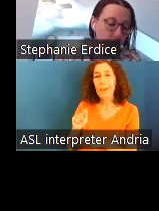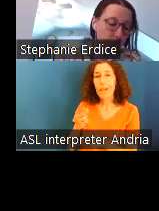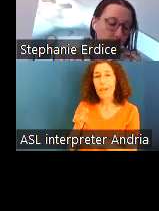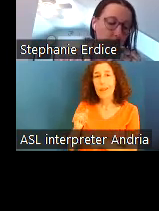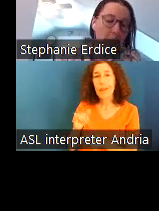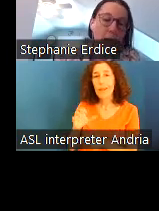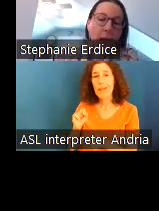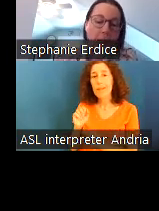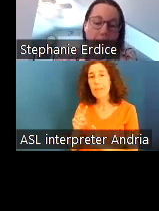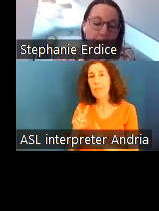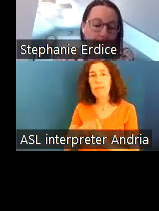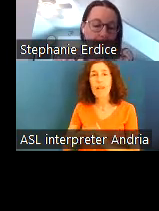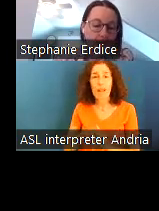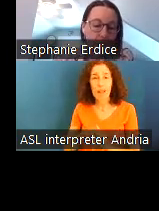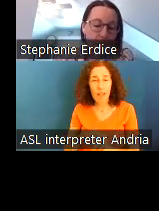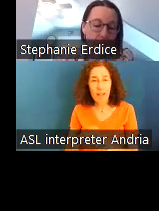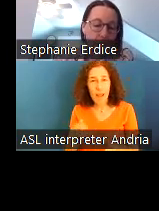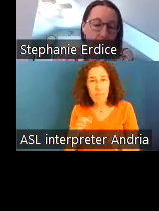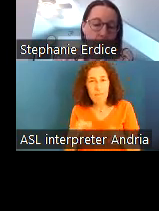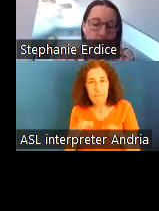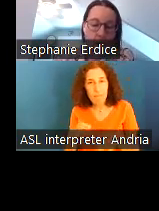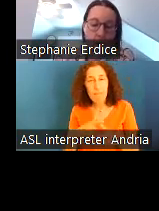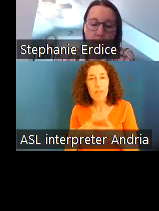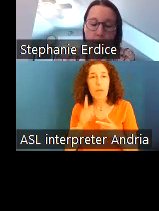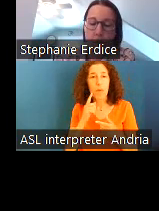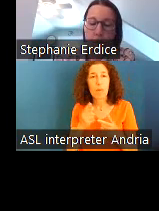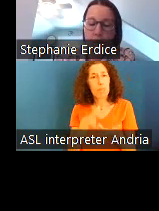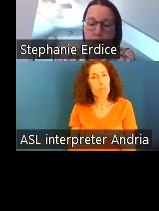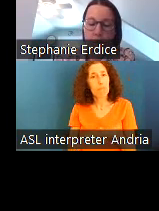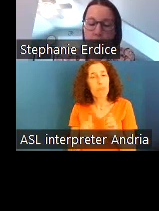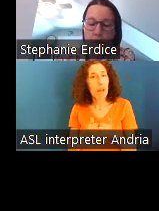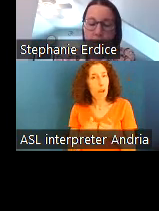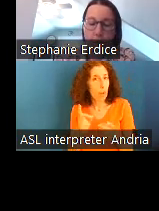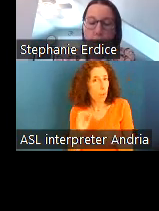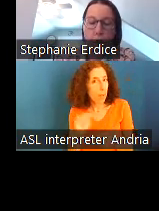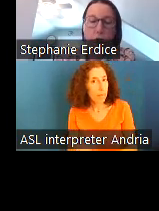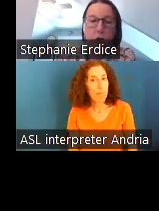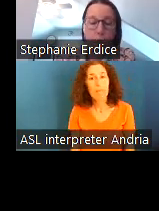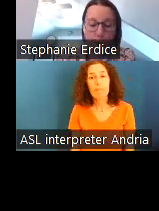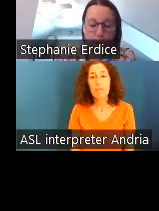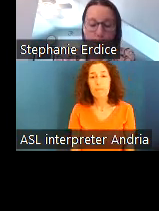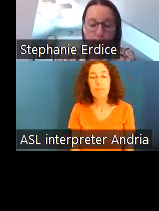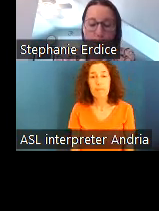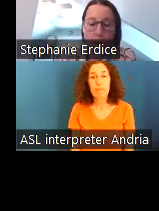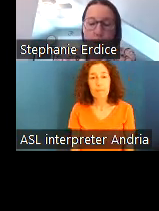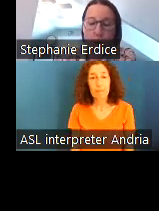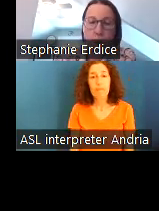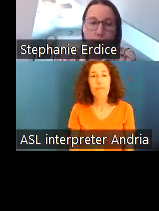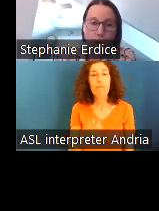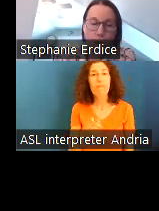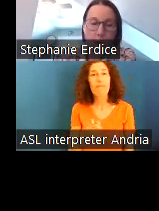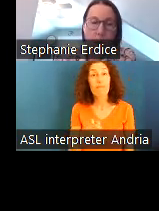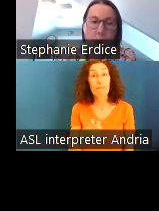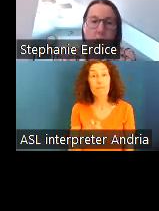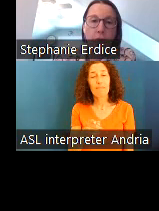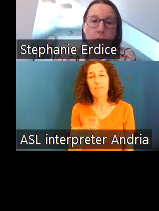presentation. And I like to start out this part of the presentation with 2 quotes. The